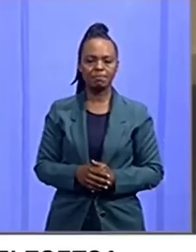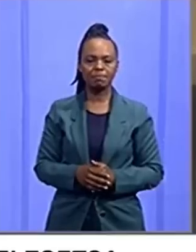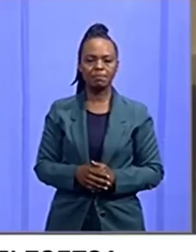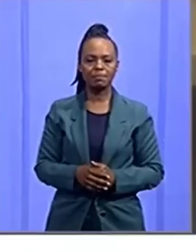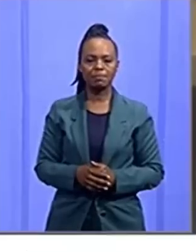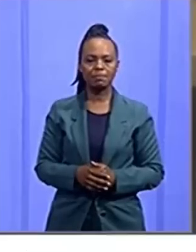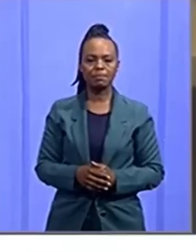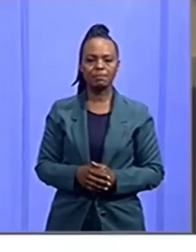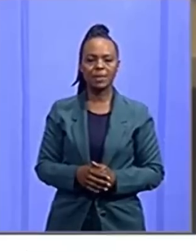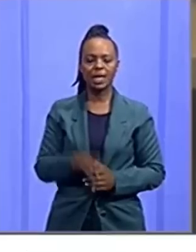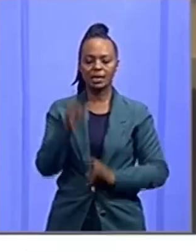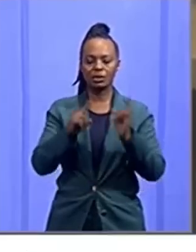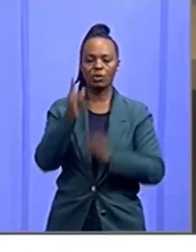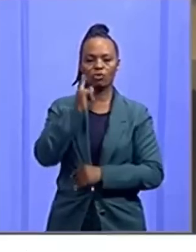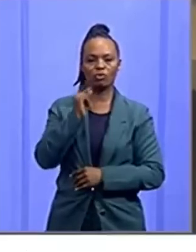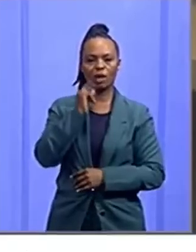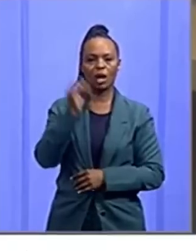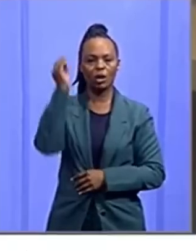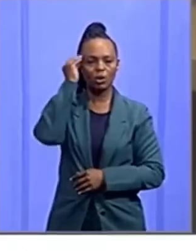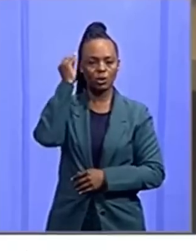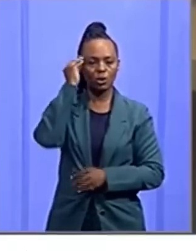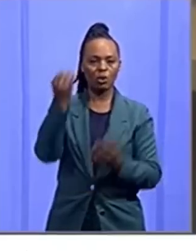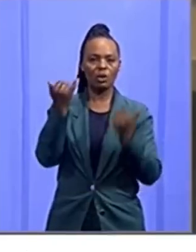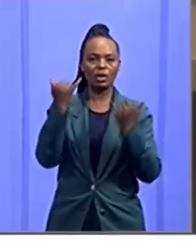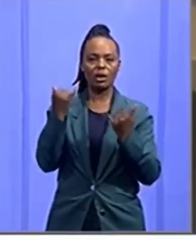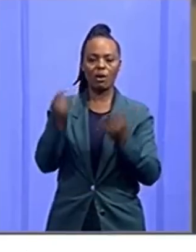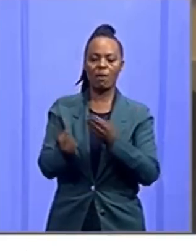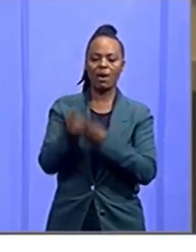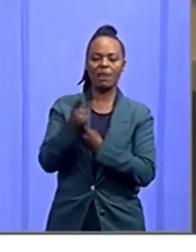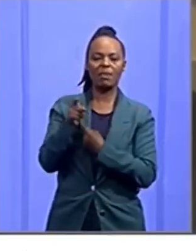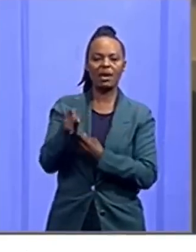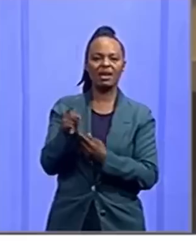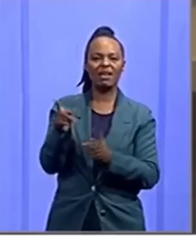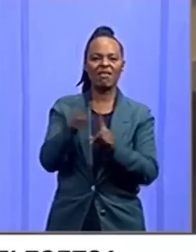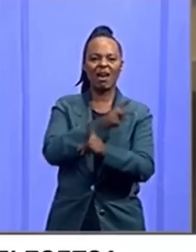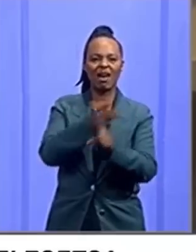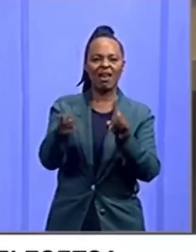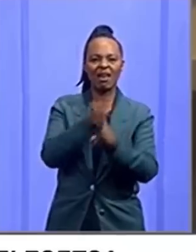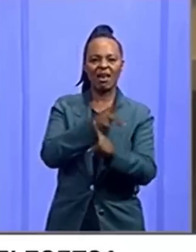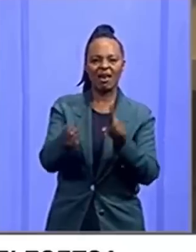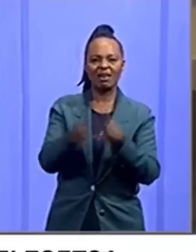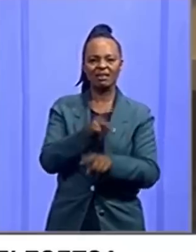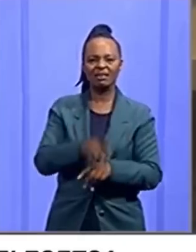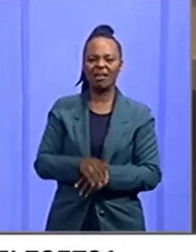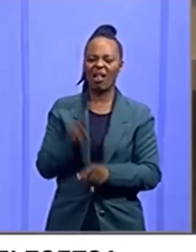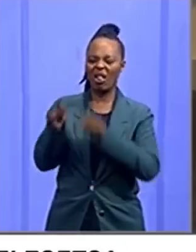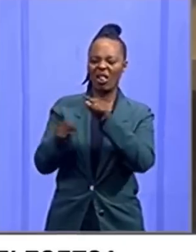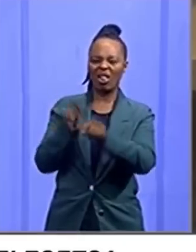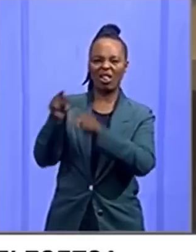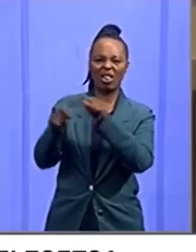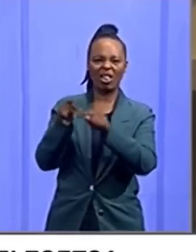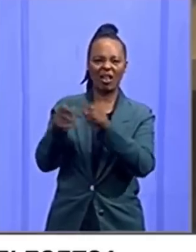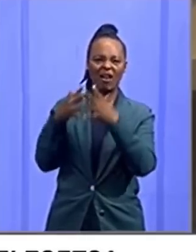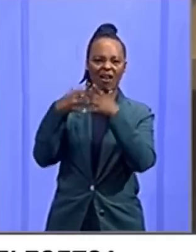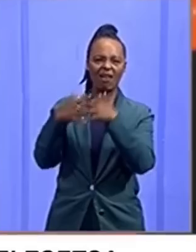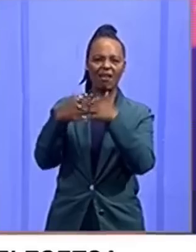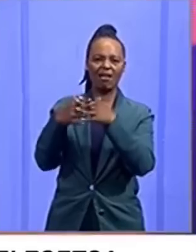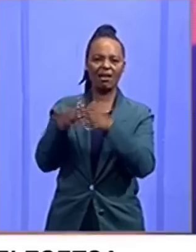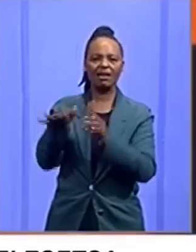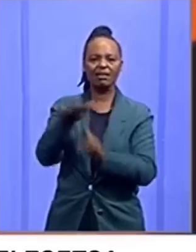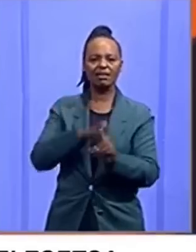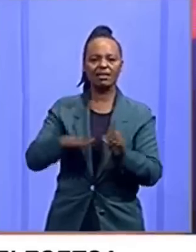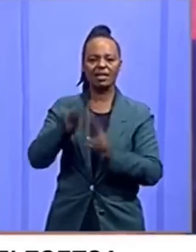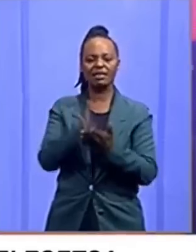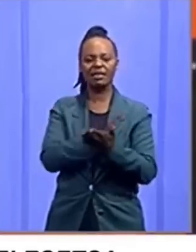The city of Tshwane is aware of sporadic incidents of violence and intimidation in certain parts of the